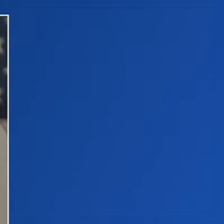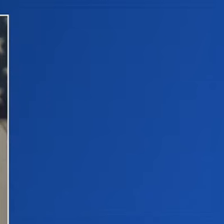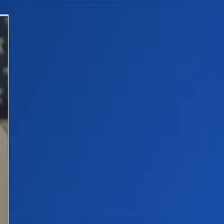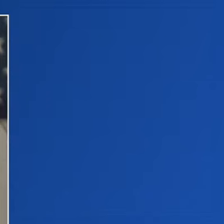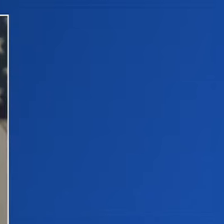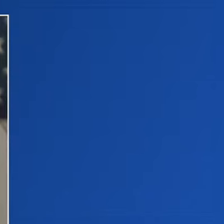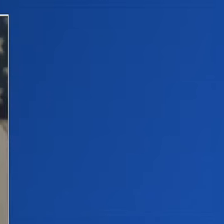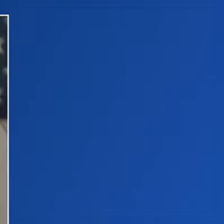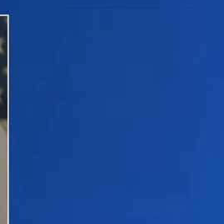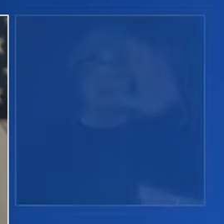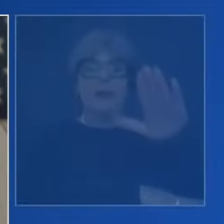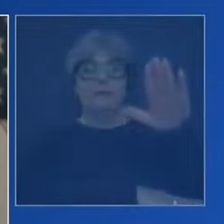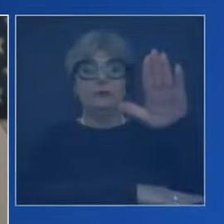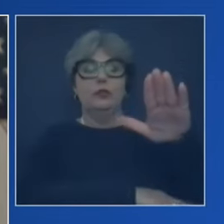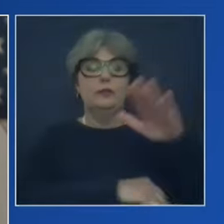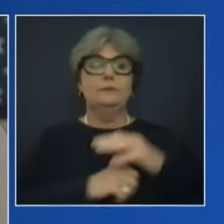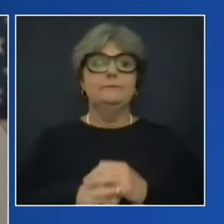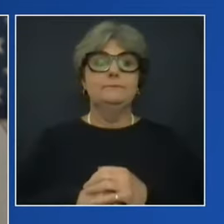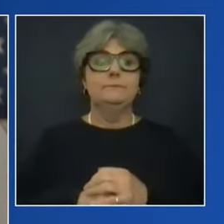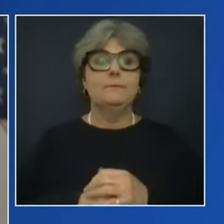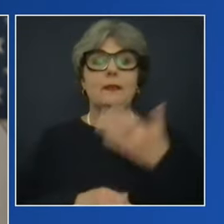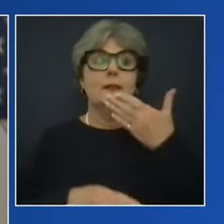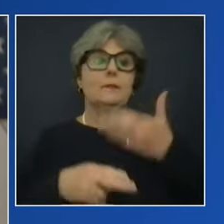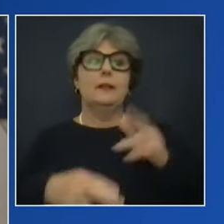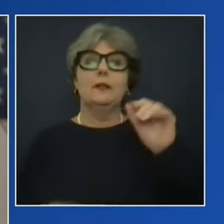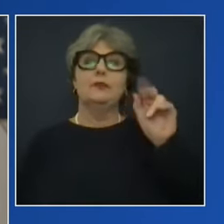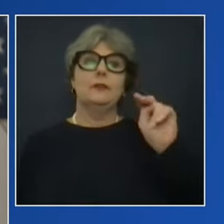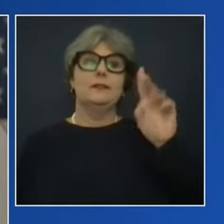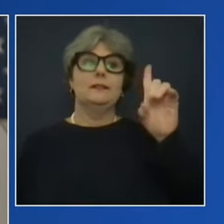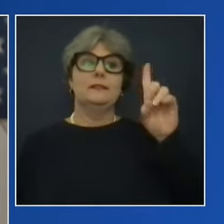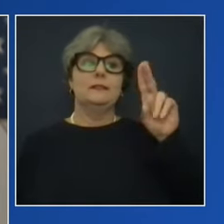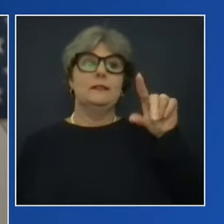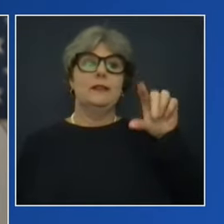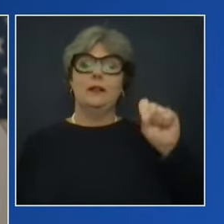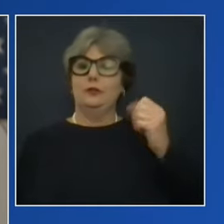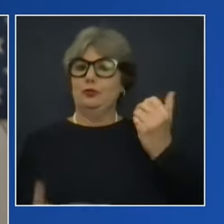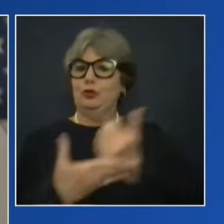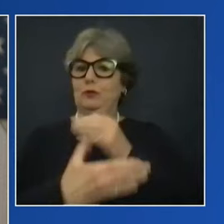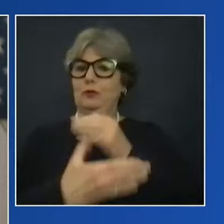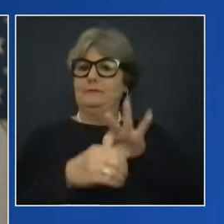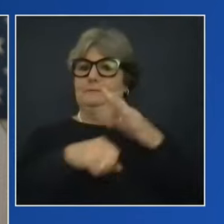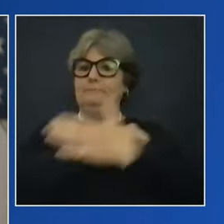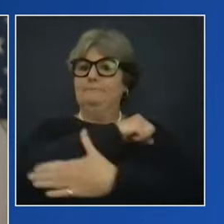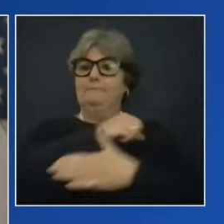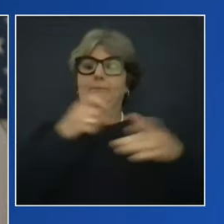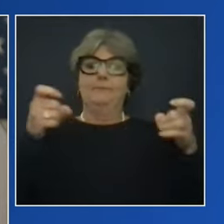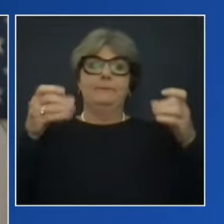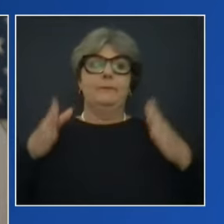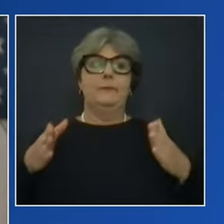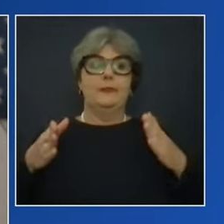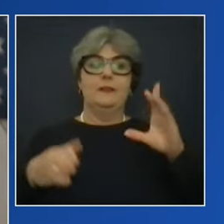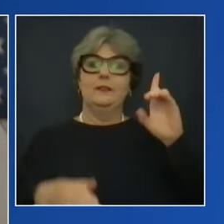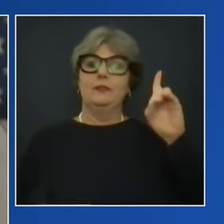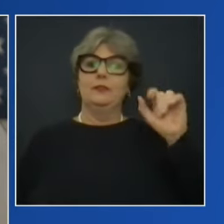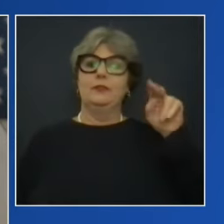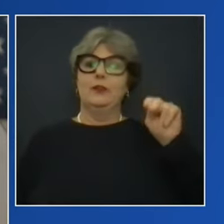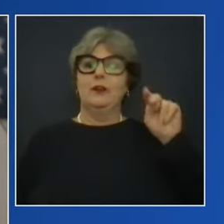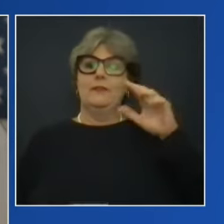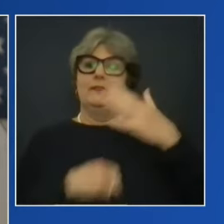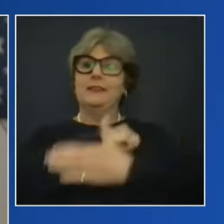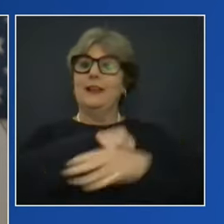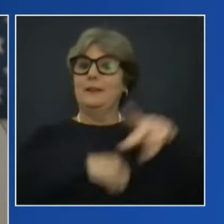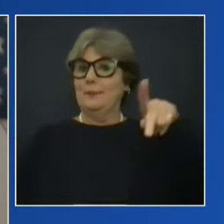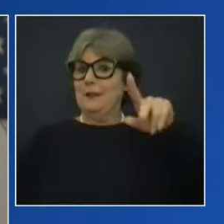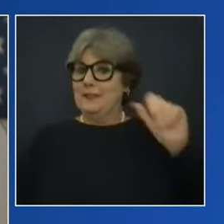Good afternoon. My name is Justin Douglas, newly elected County Commissioner to Dauphin County, Pennsylvania.